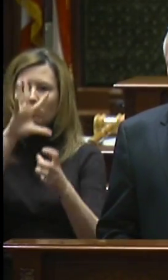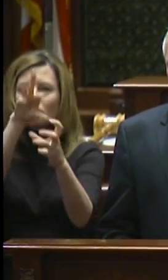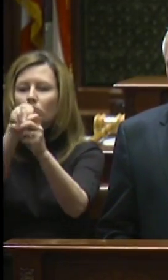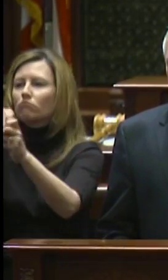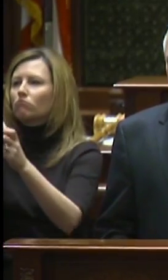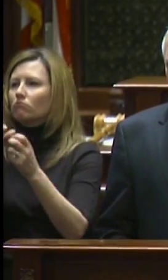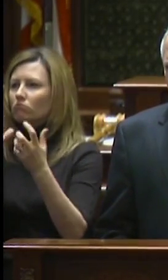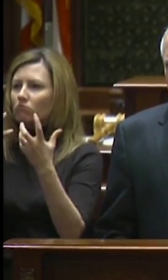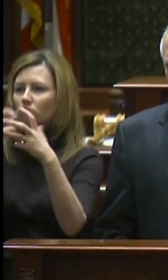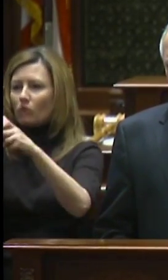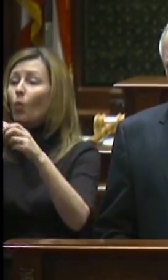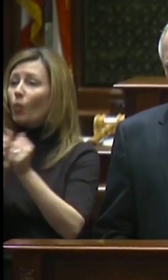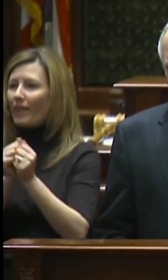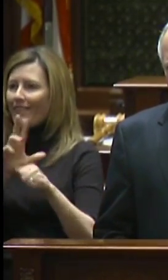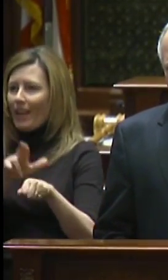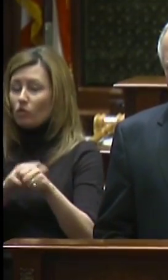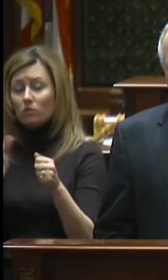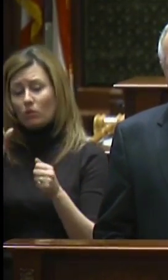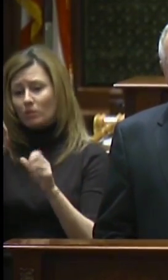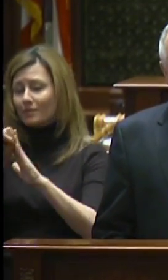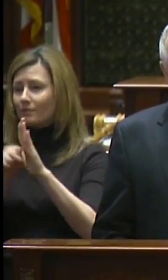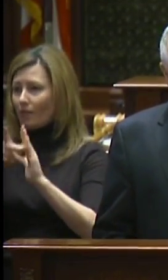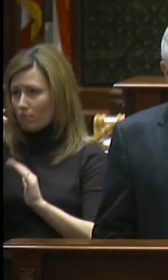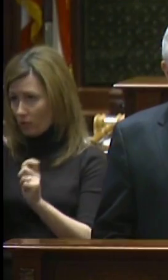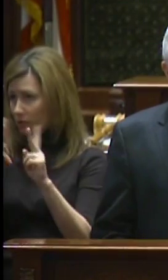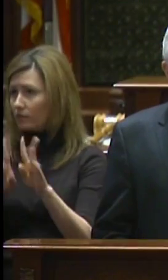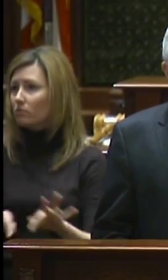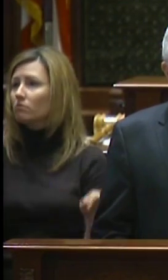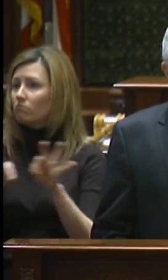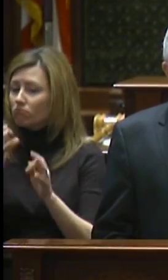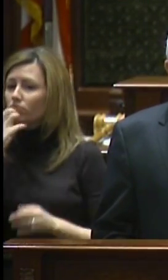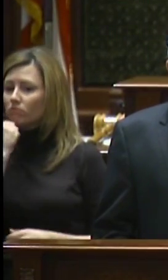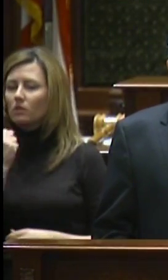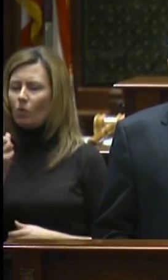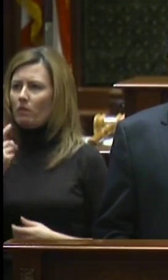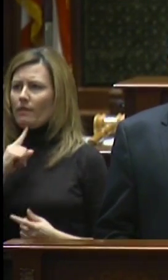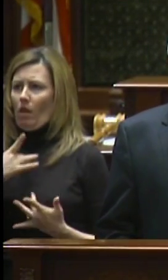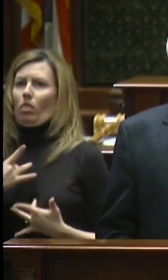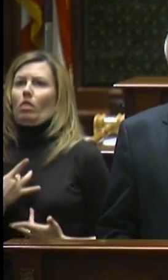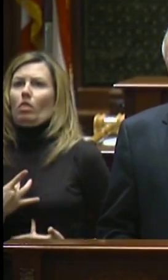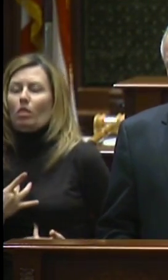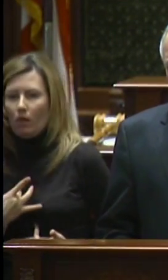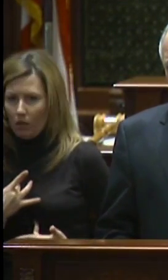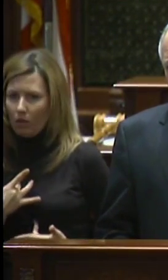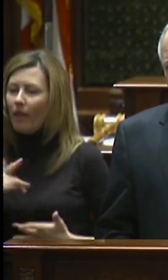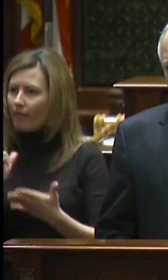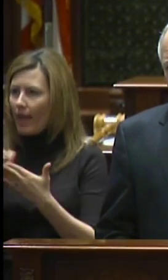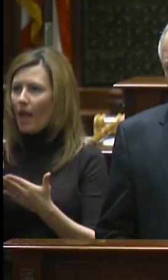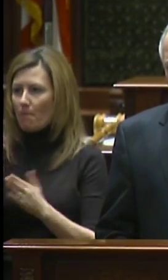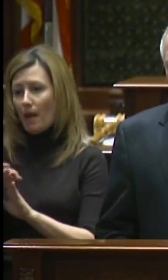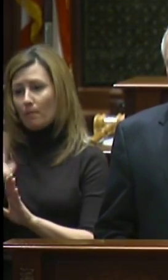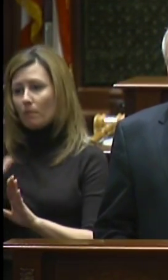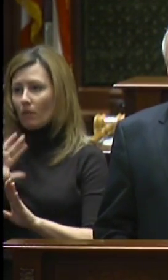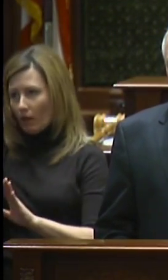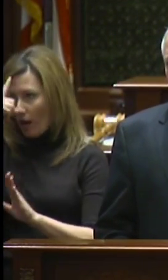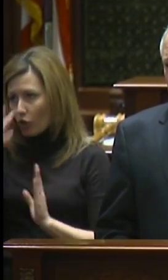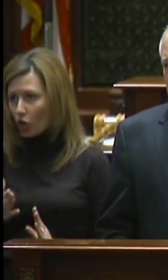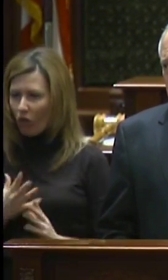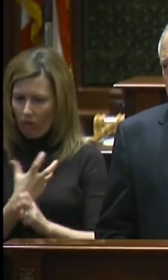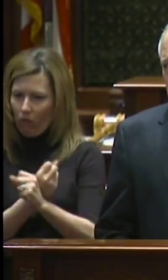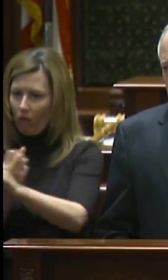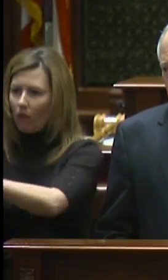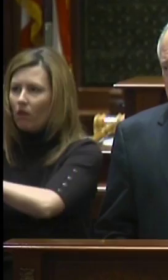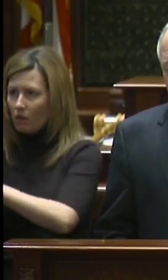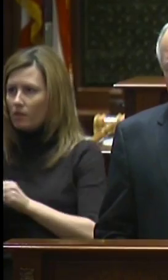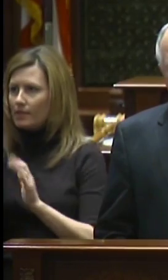our state parks are quite important to us, and I was distressed that my predecessor padlocked some of the state parks. And very early